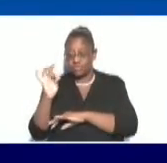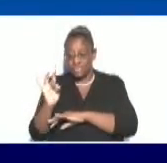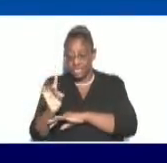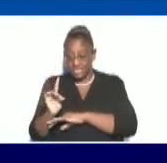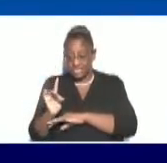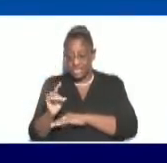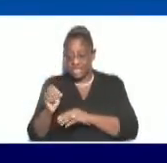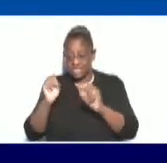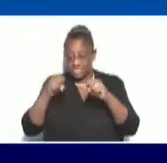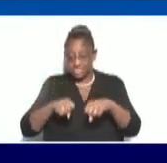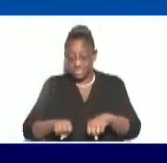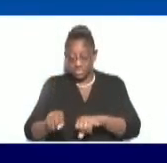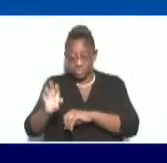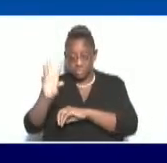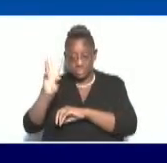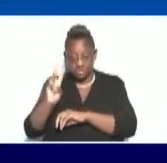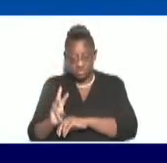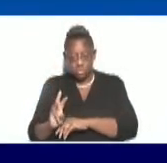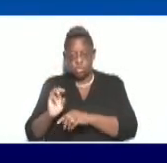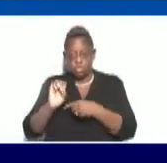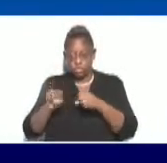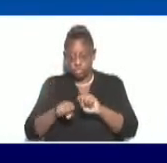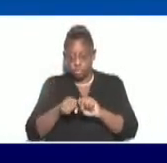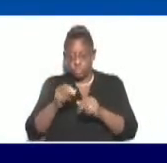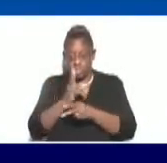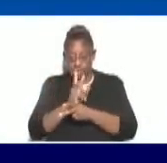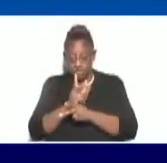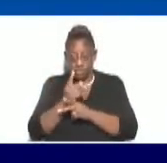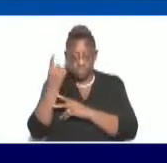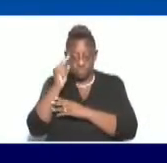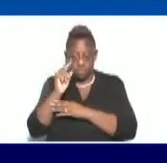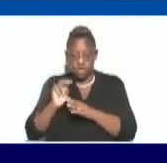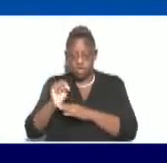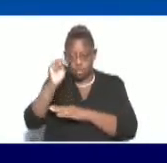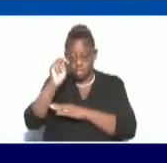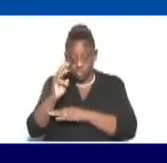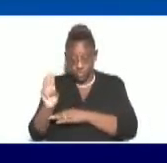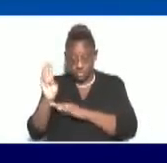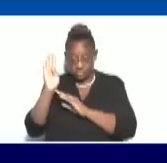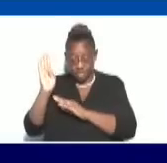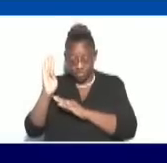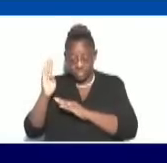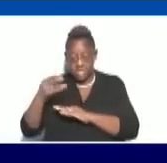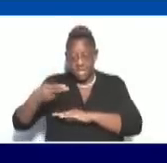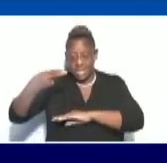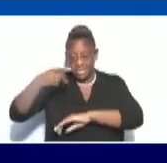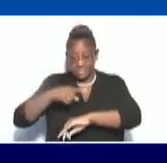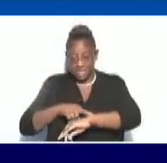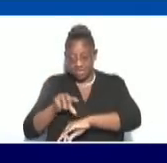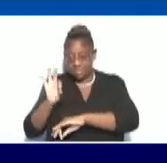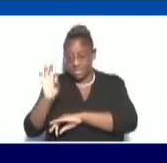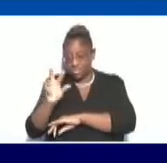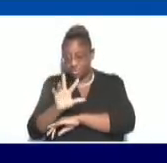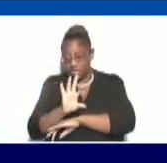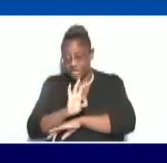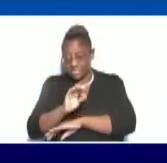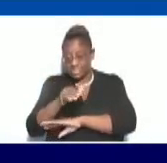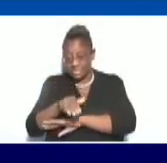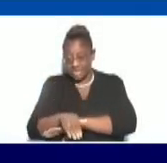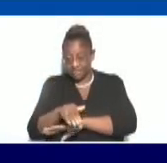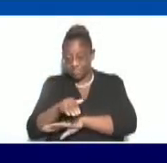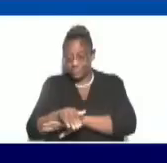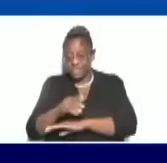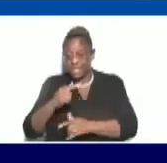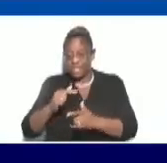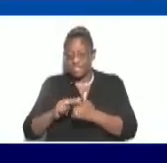with wave heights 3 to 6 feet, so caution flags are in place for the northwest Bahamas. High tide takes place at 9:39 tonight, and